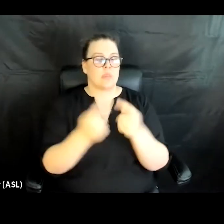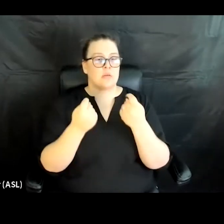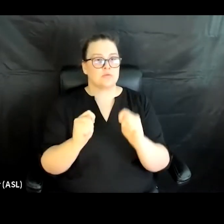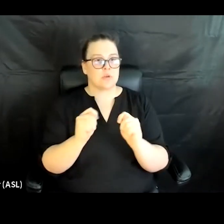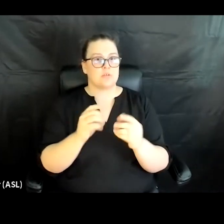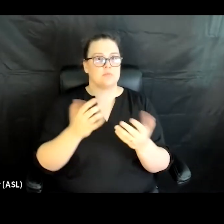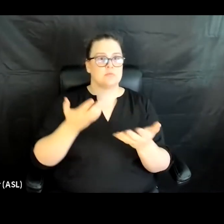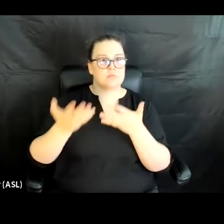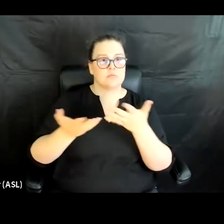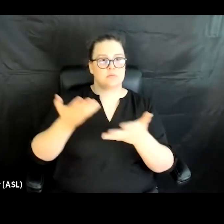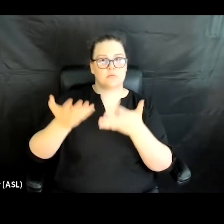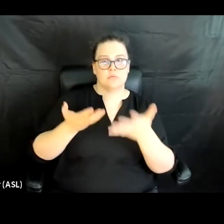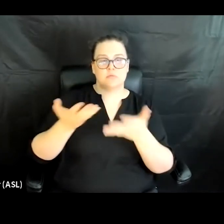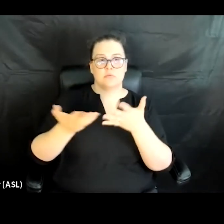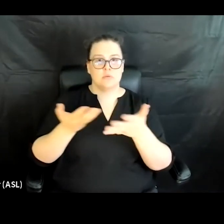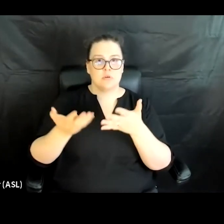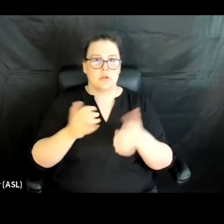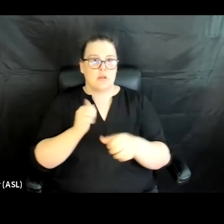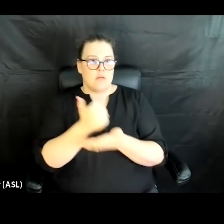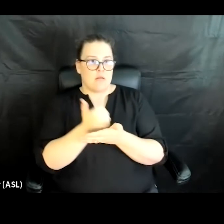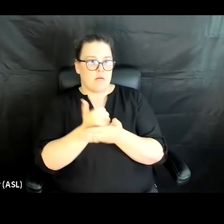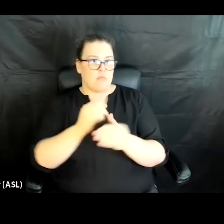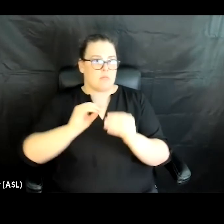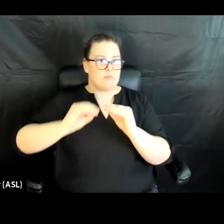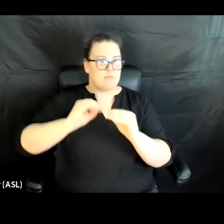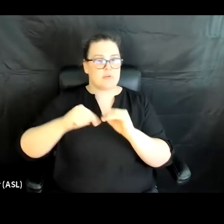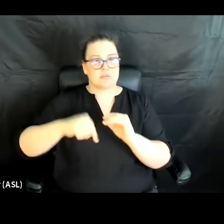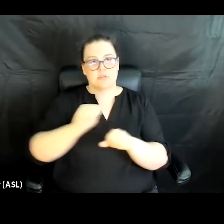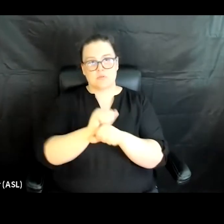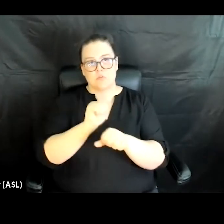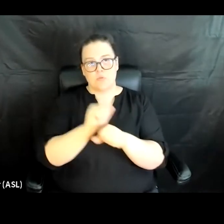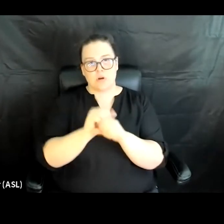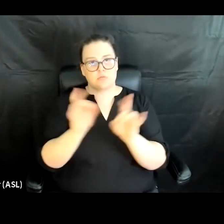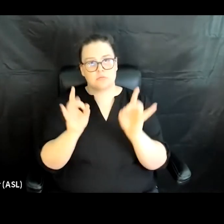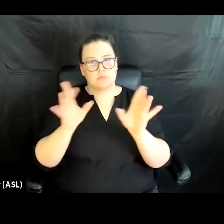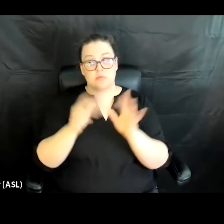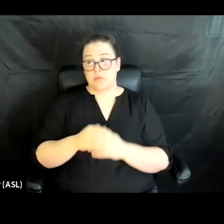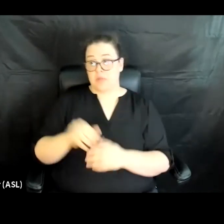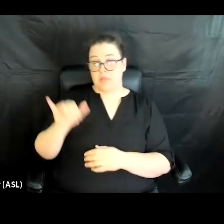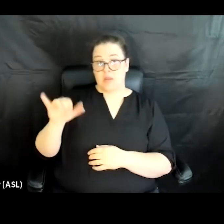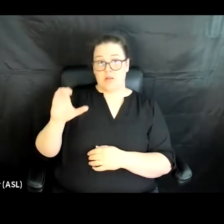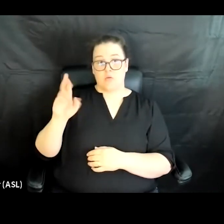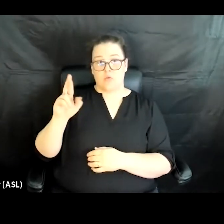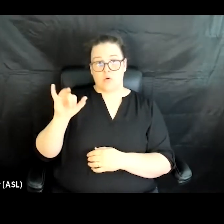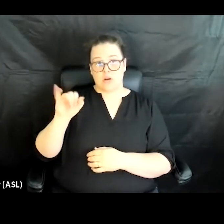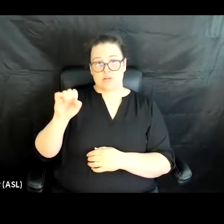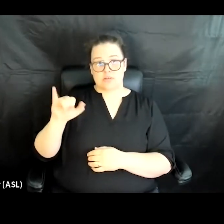this workforce crisis that we're having. The crisis is too big for one organization, for one